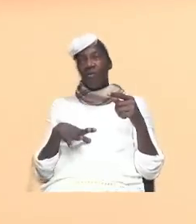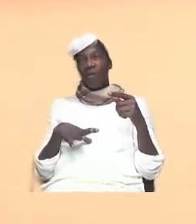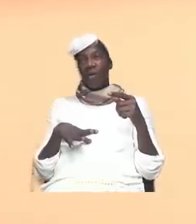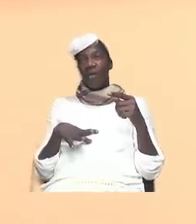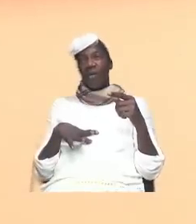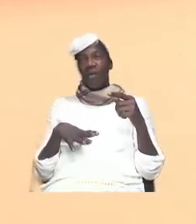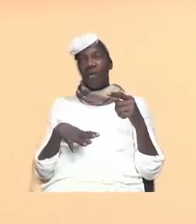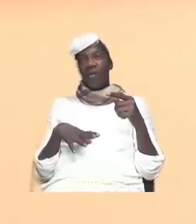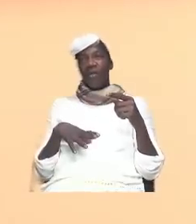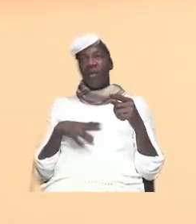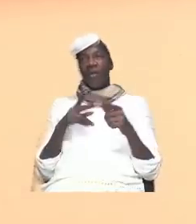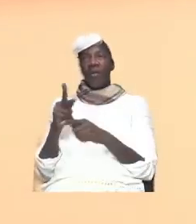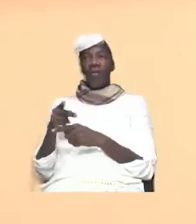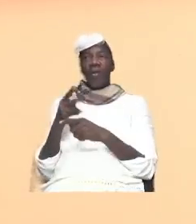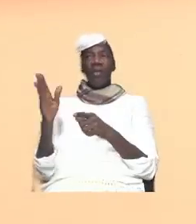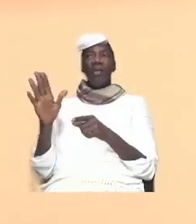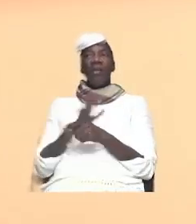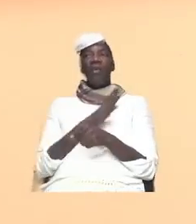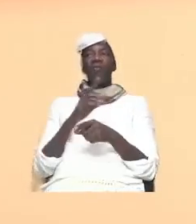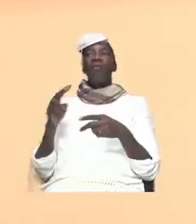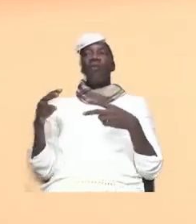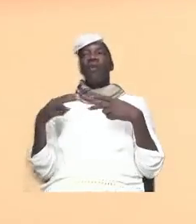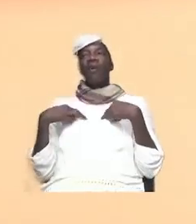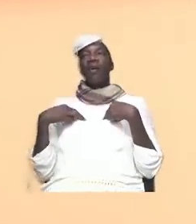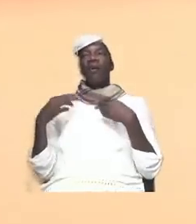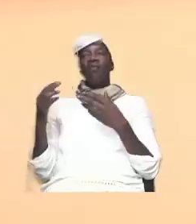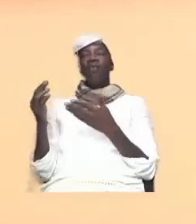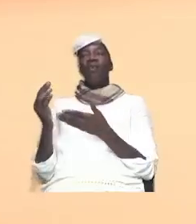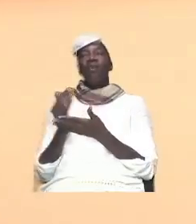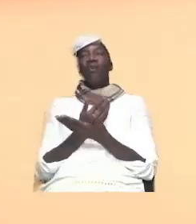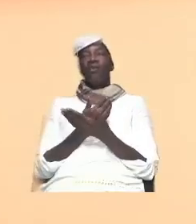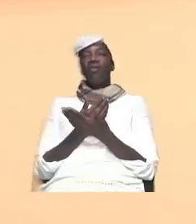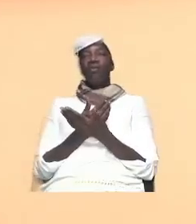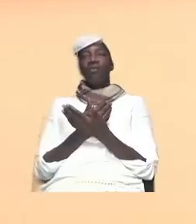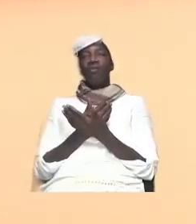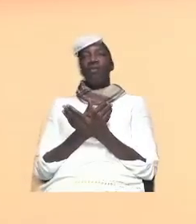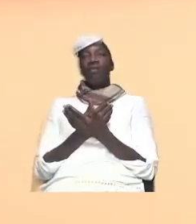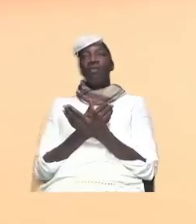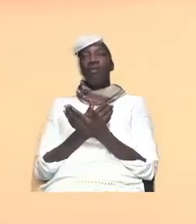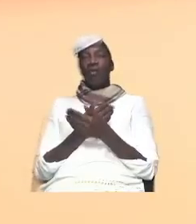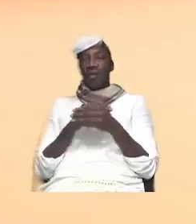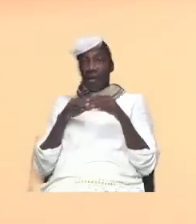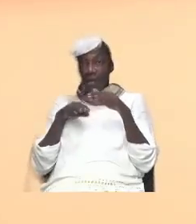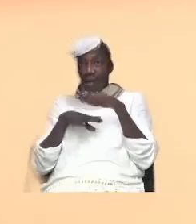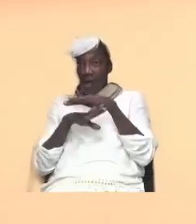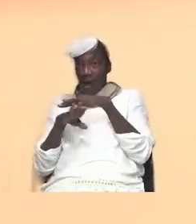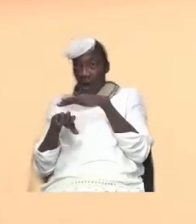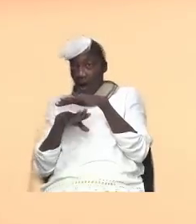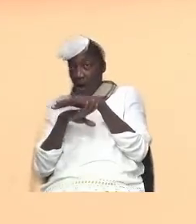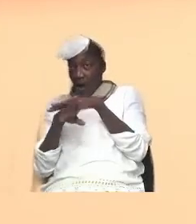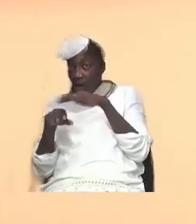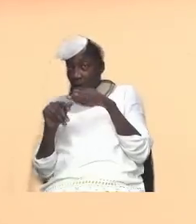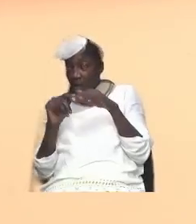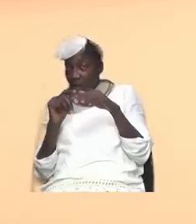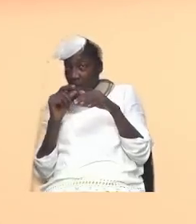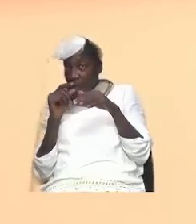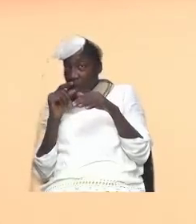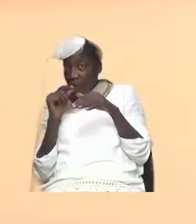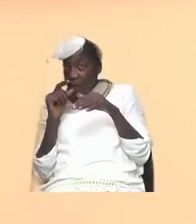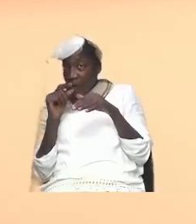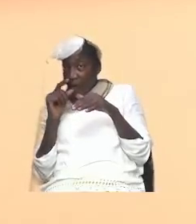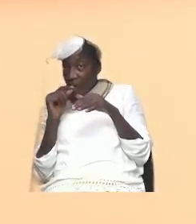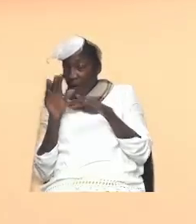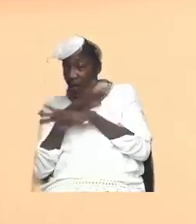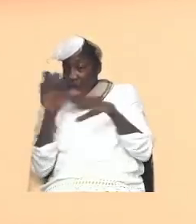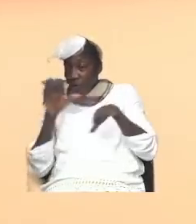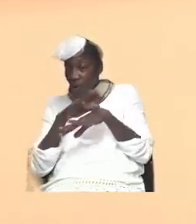be very careful because you do have some that are under the quiet and they come and they slip it in and say, don't